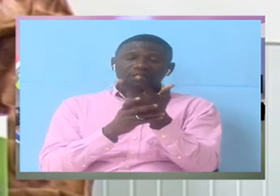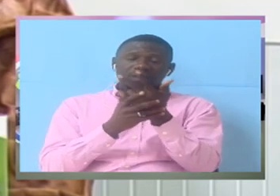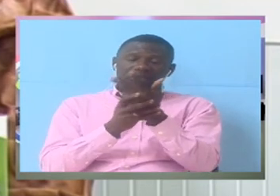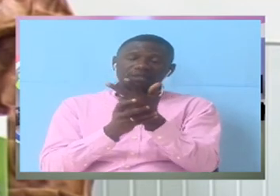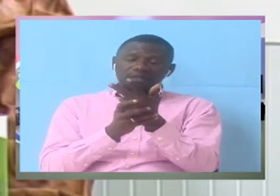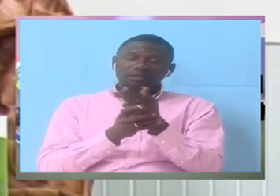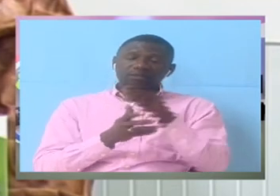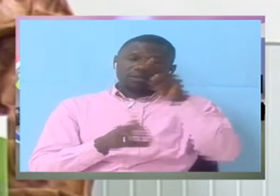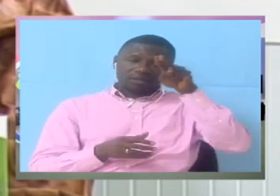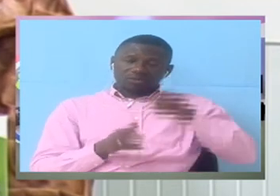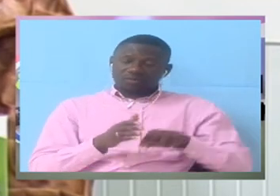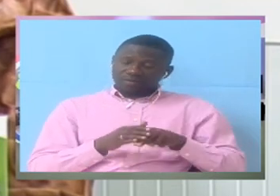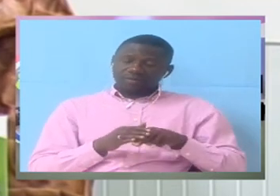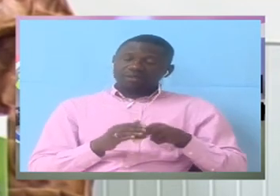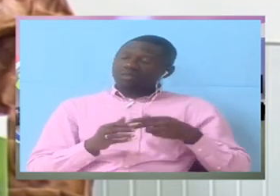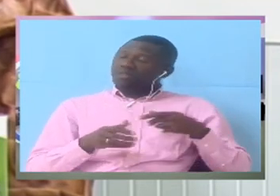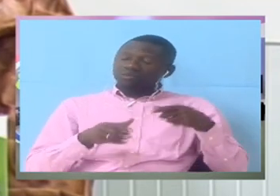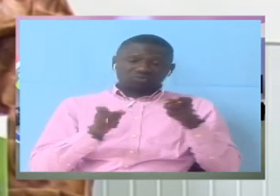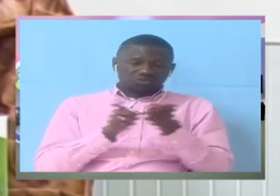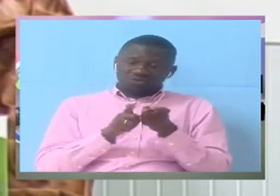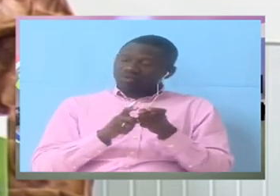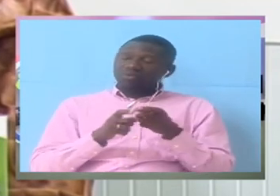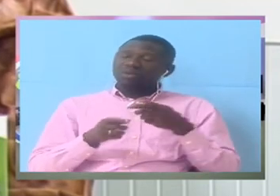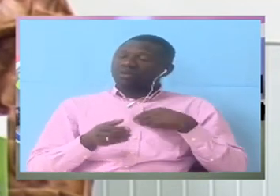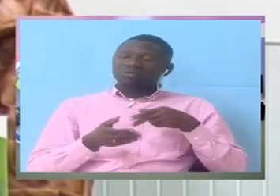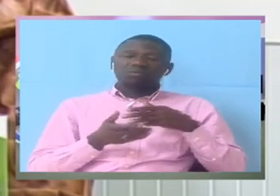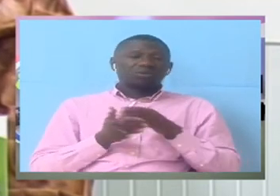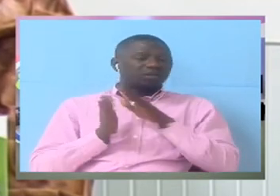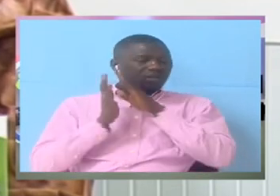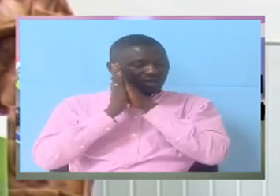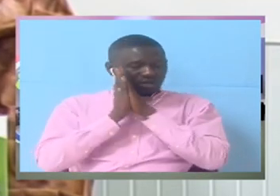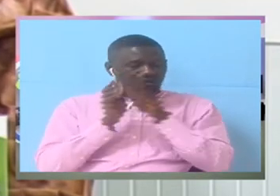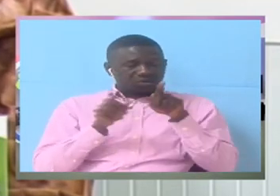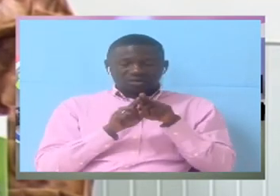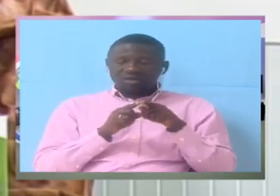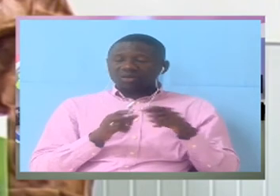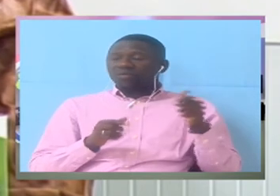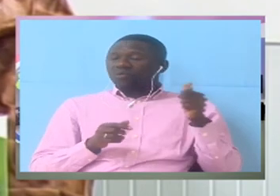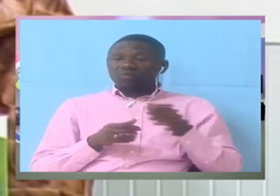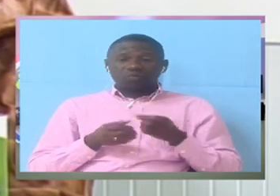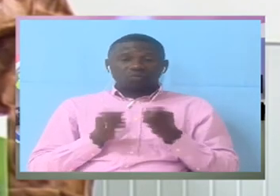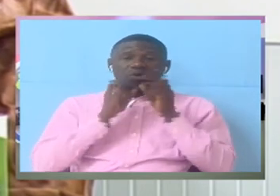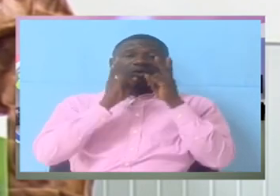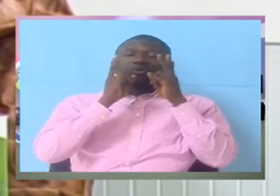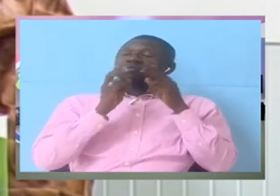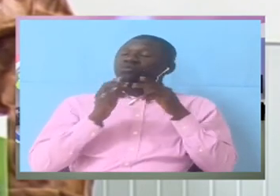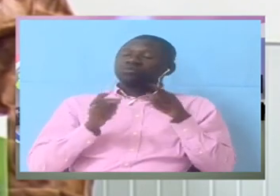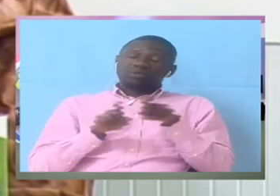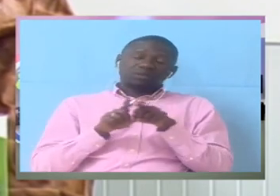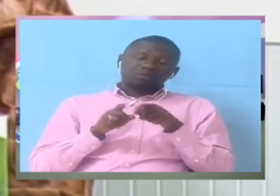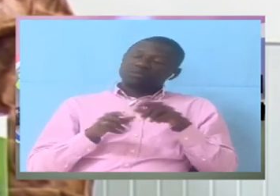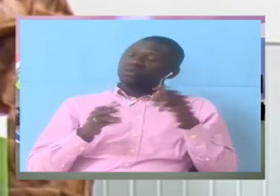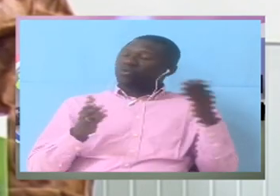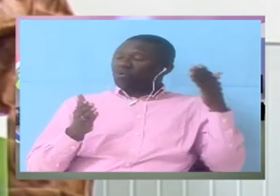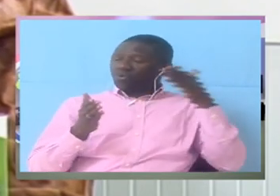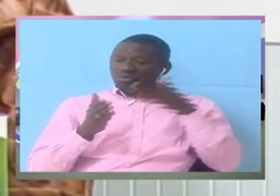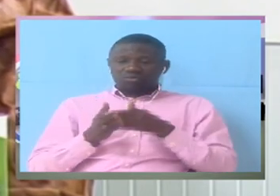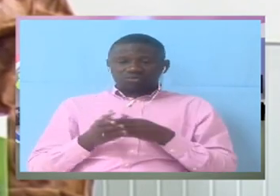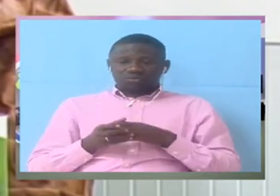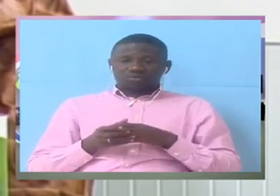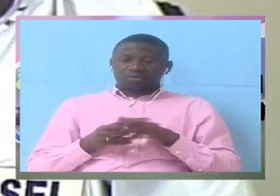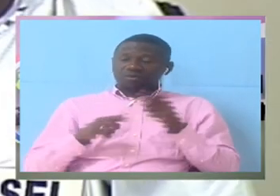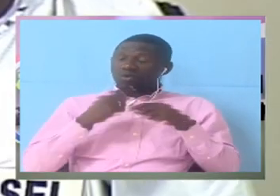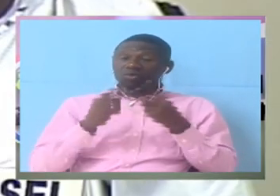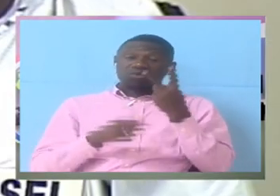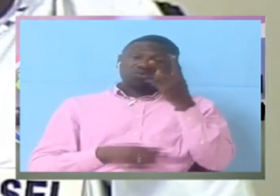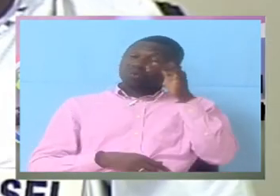From 97 to November 98, the shackles were on our feet. We lie down with them and we wake up with them on. For